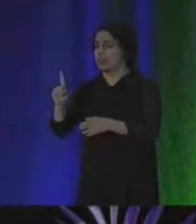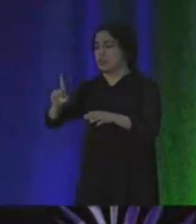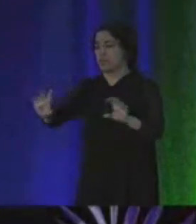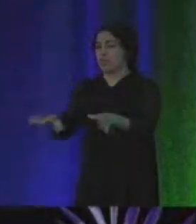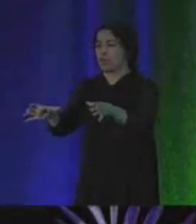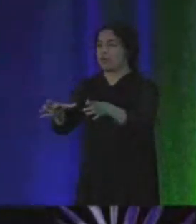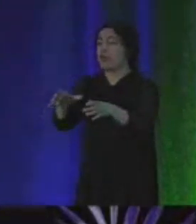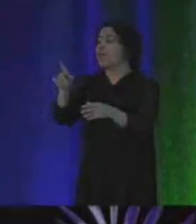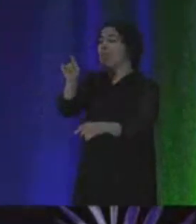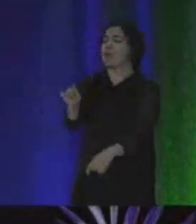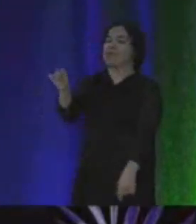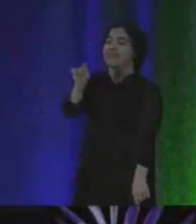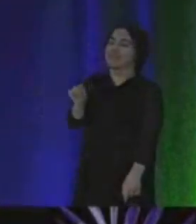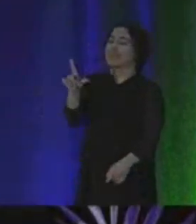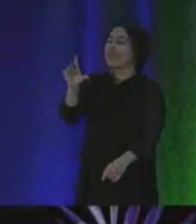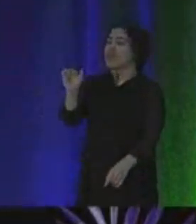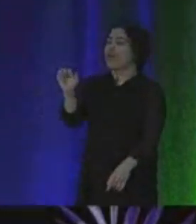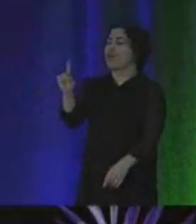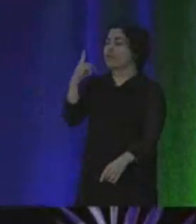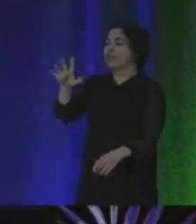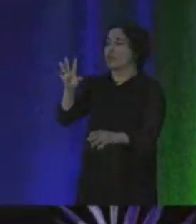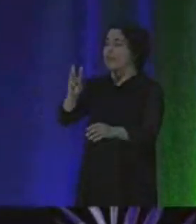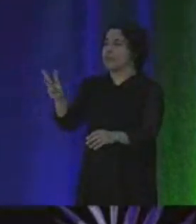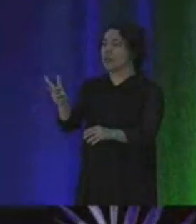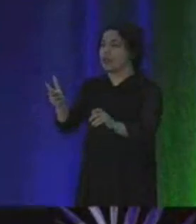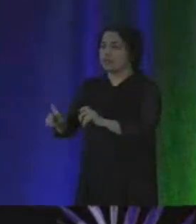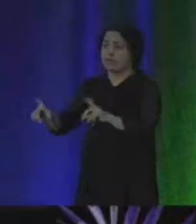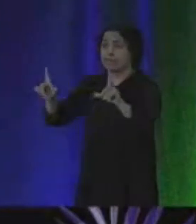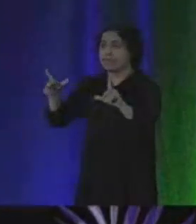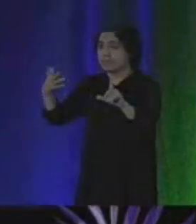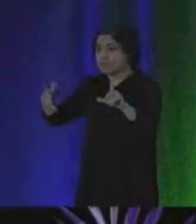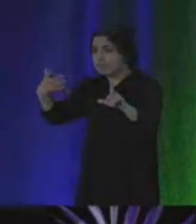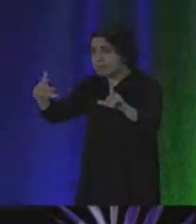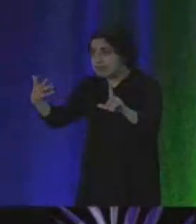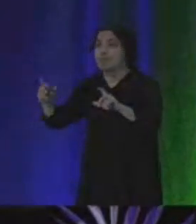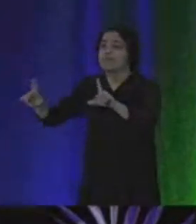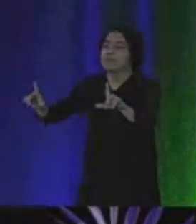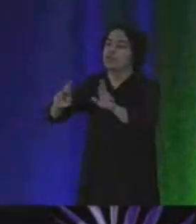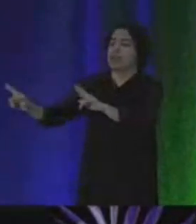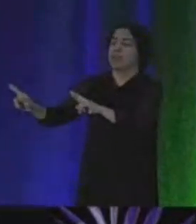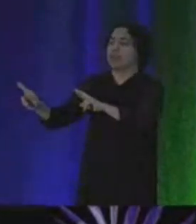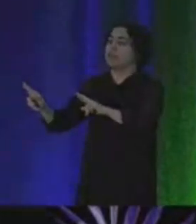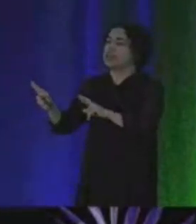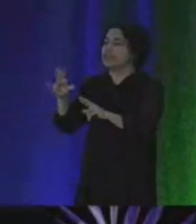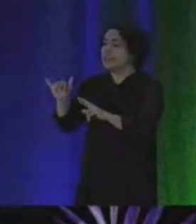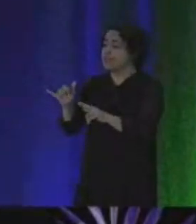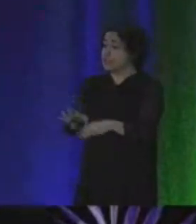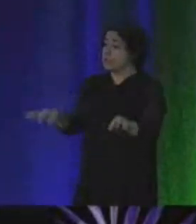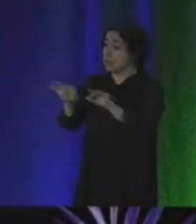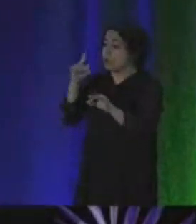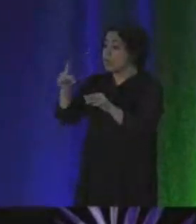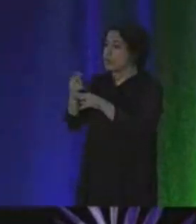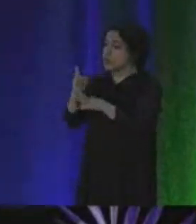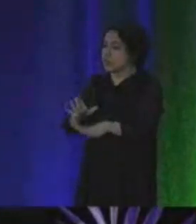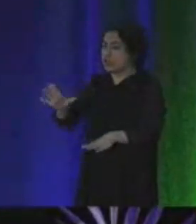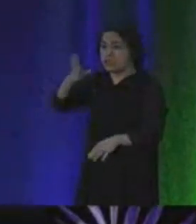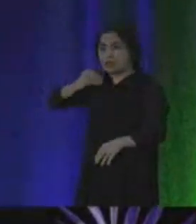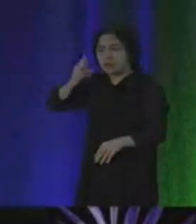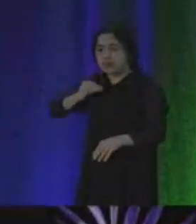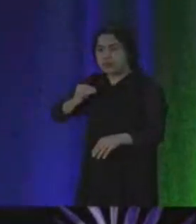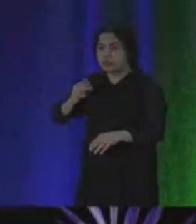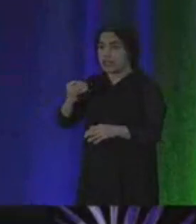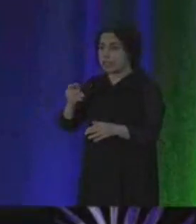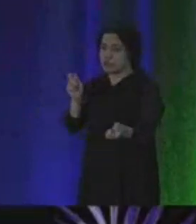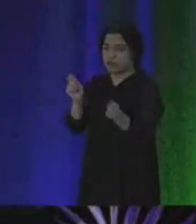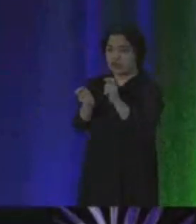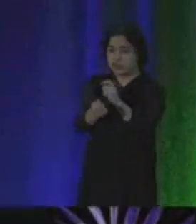load, and that's important. That's important for a lot of things like conversion or user experience. But now you just use Next.js